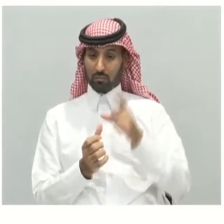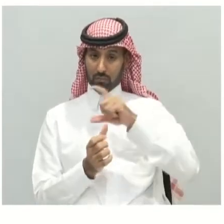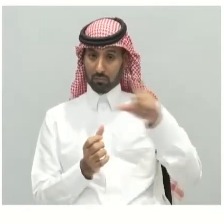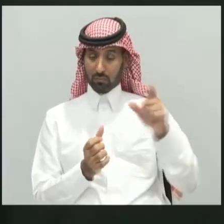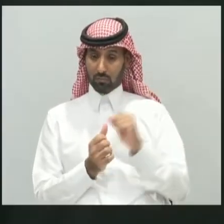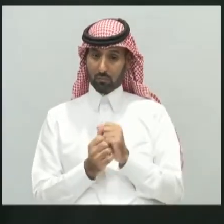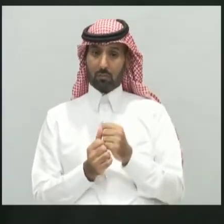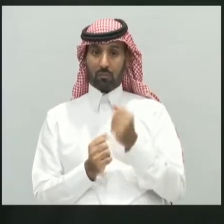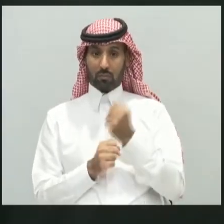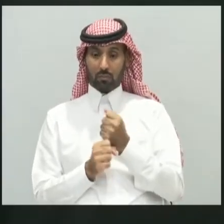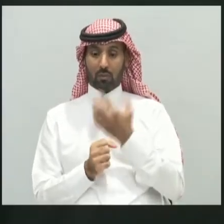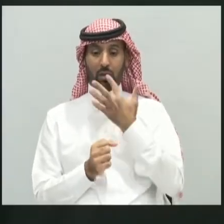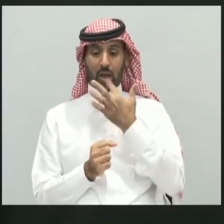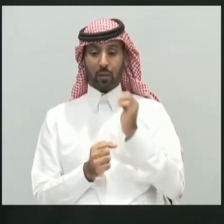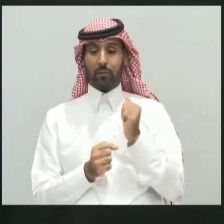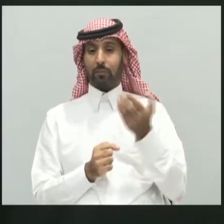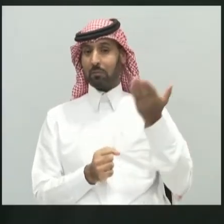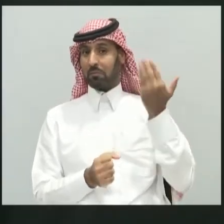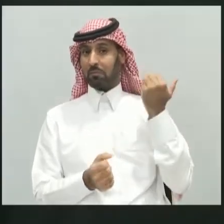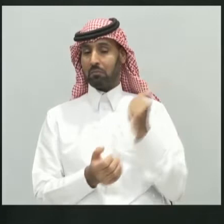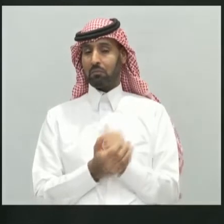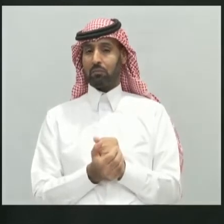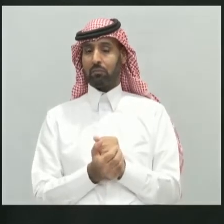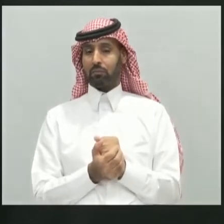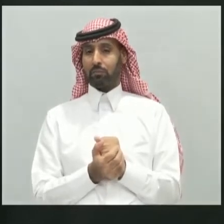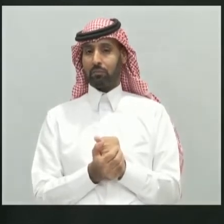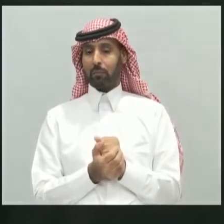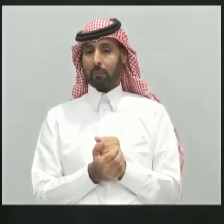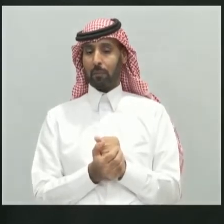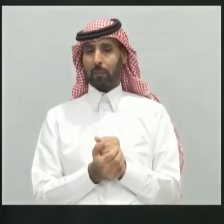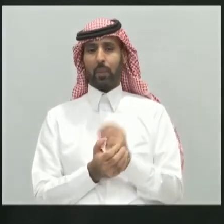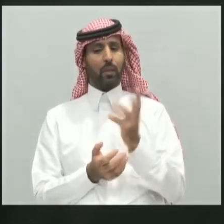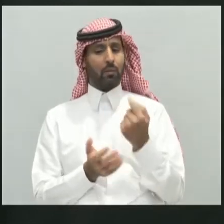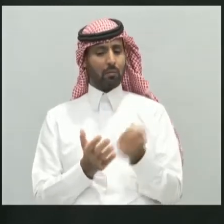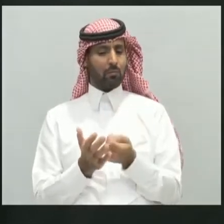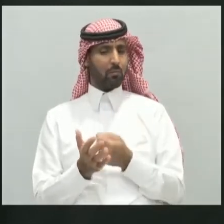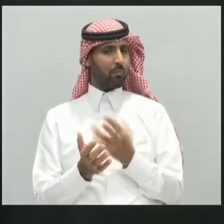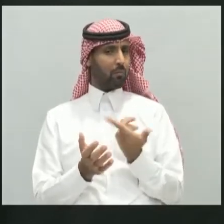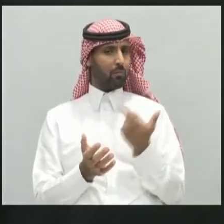a simple past. We're talking about the past. Who wrote the book?